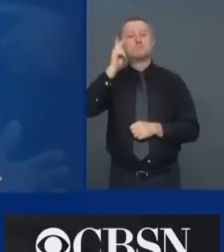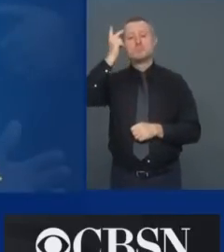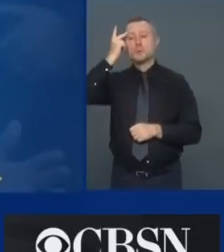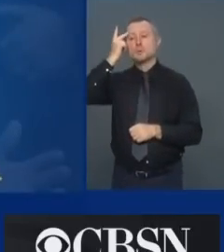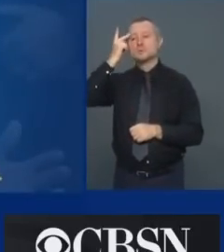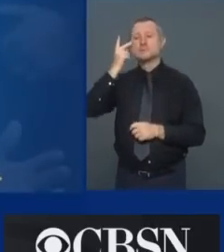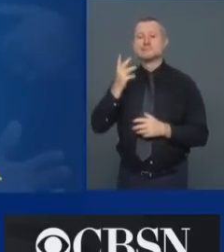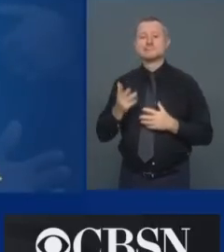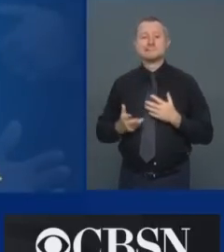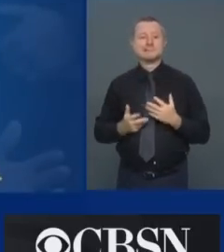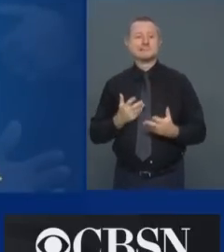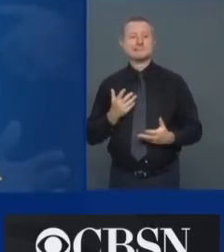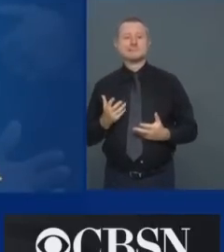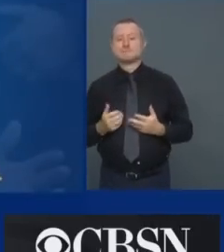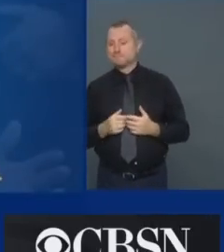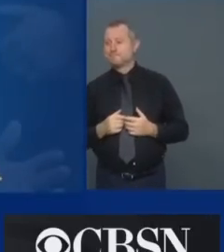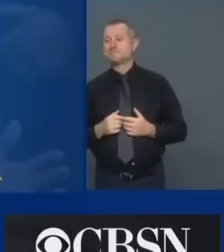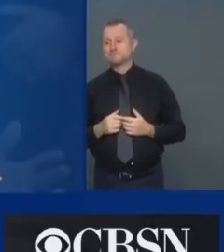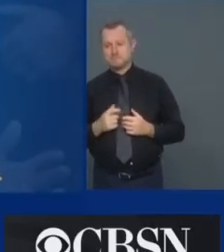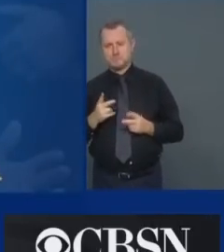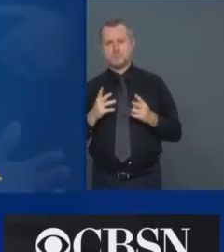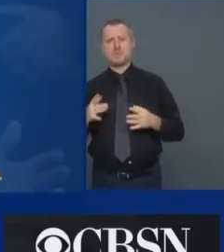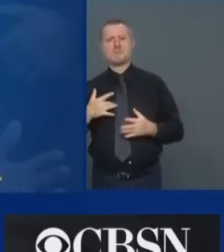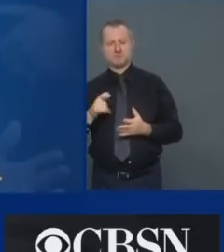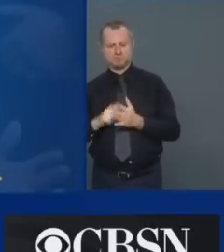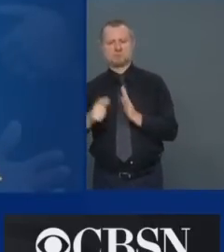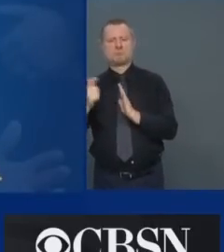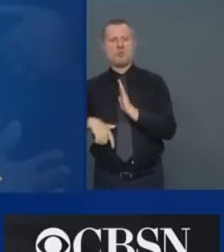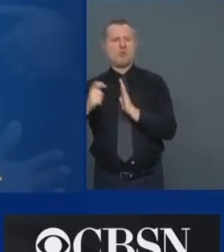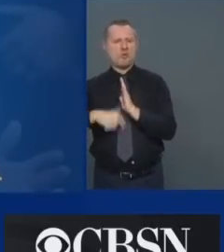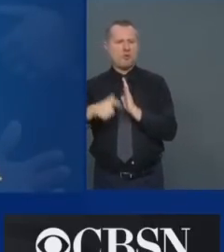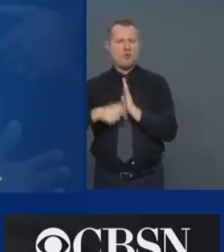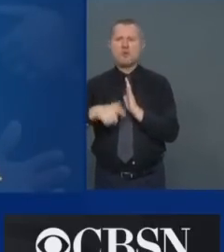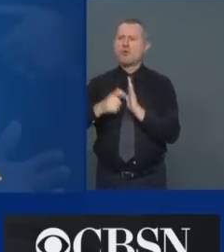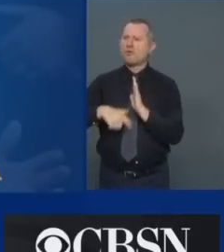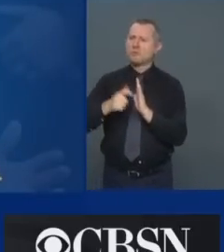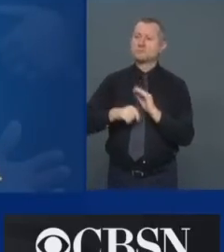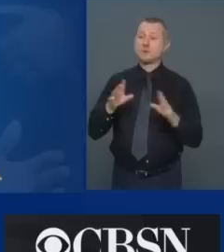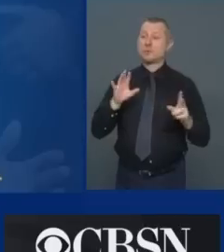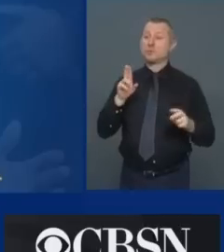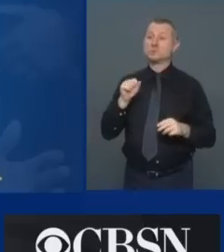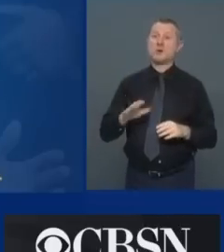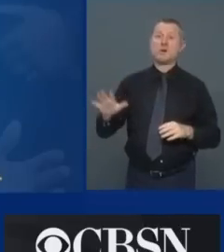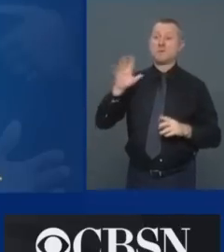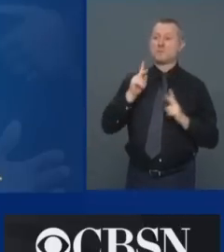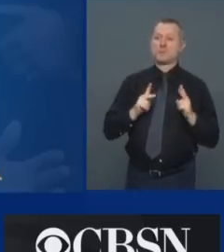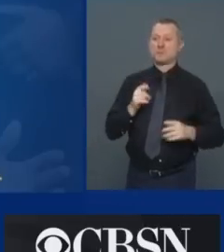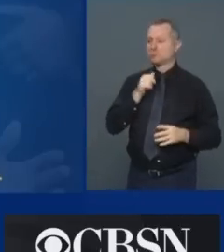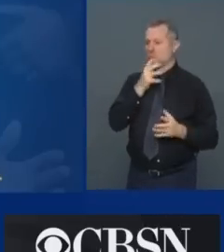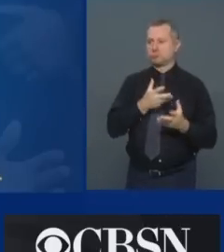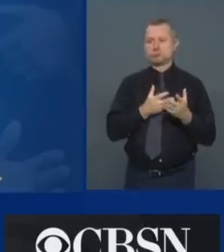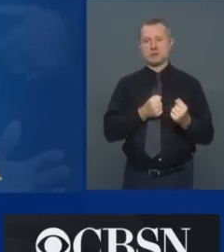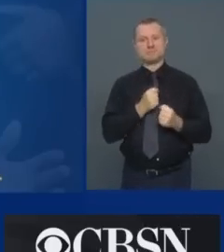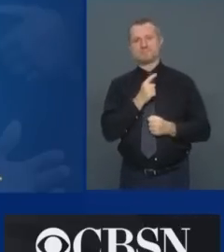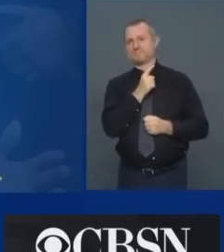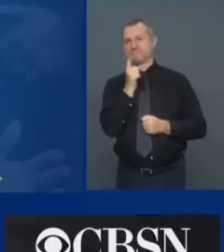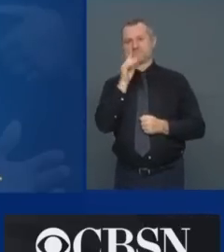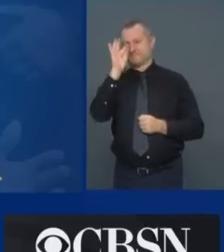been tremendous reporting on that, and the people of this country don't trust this federal